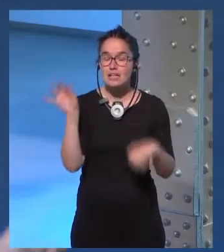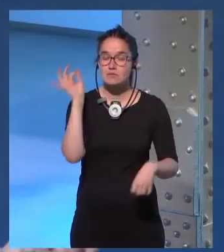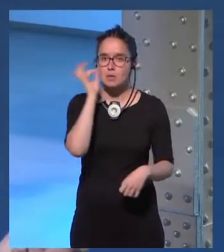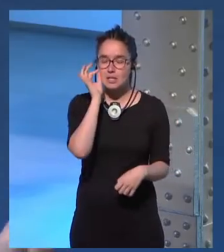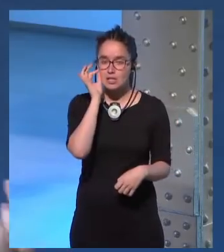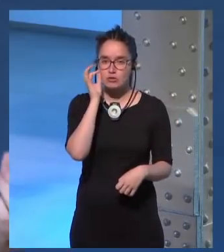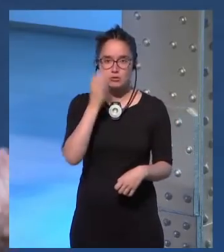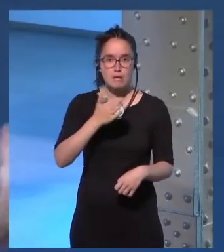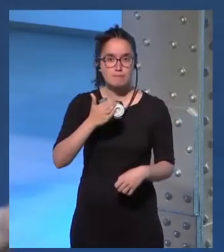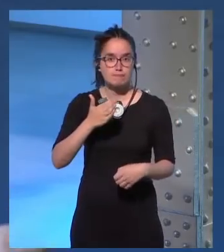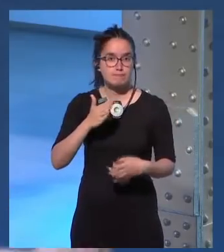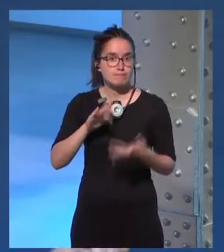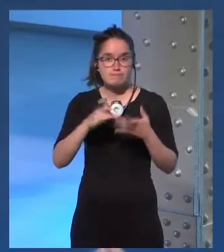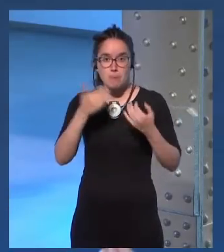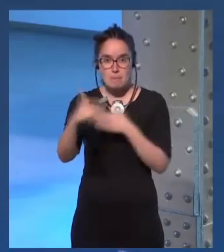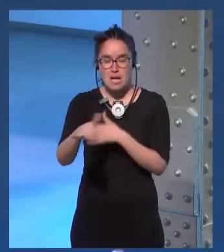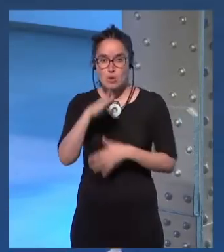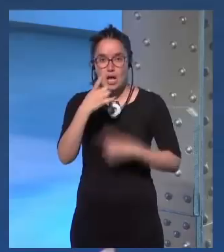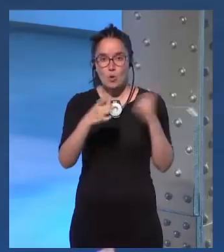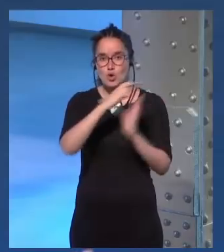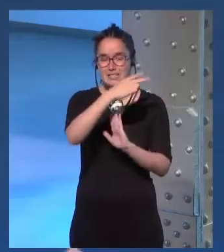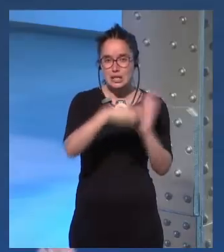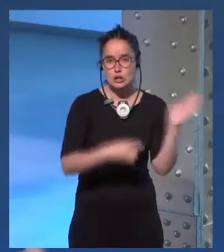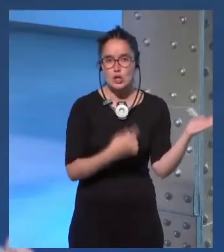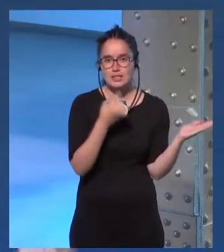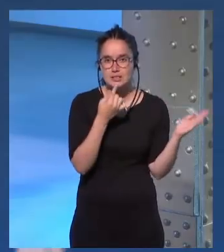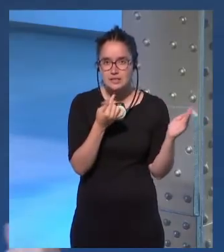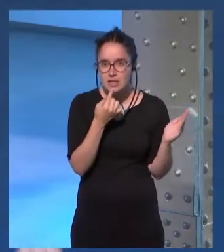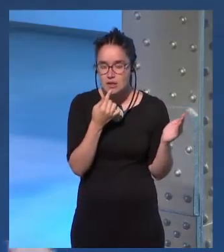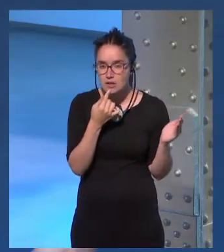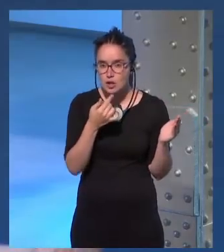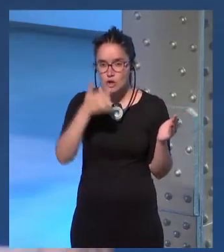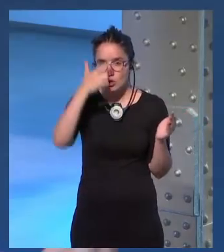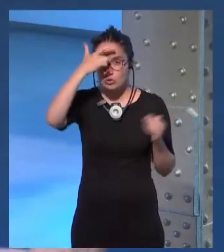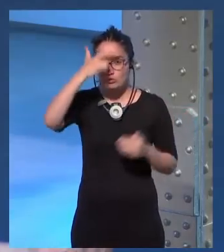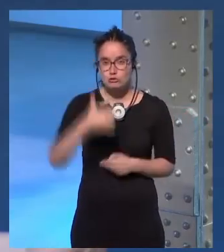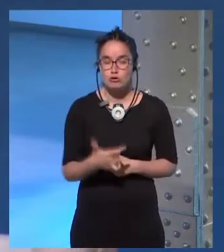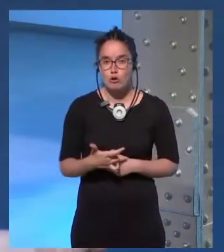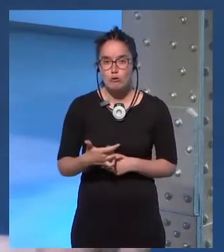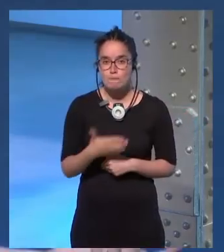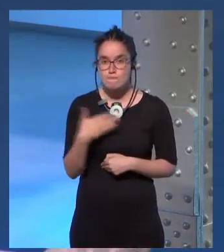create feminine characters that are unlikable because